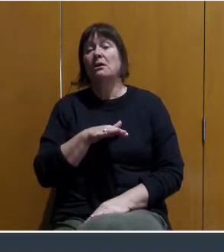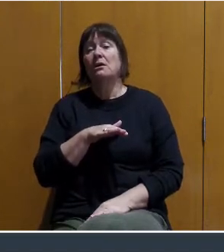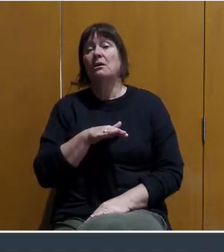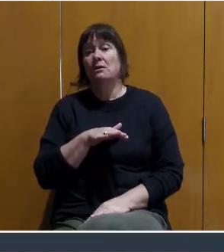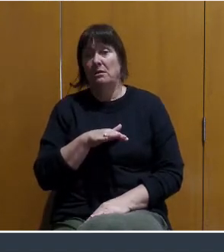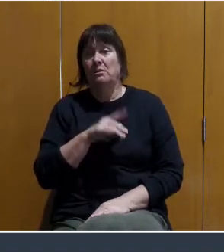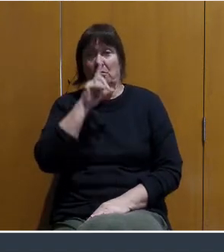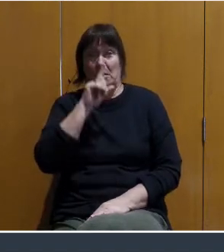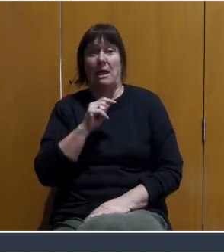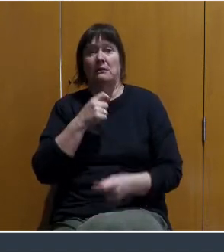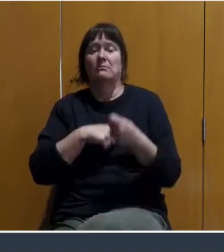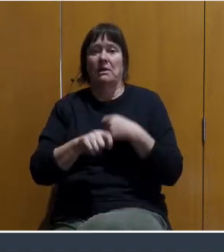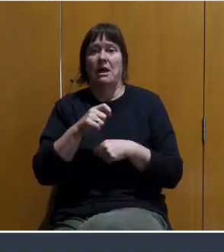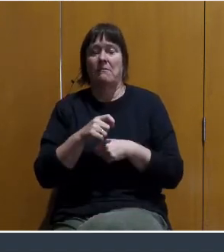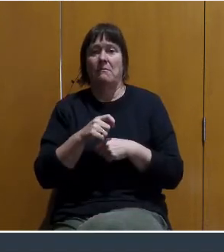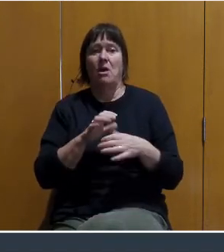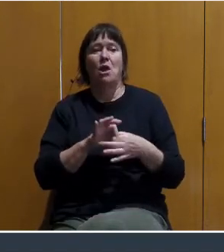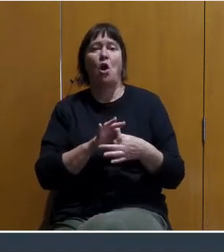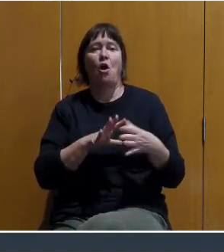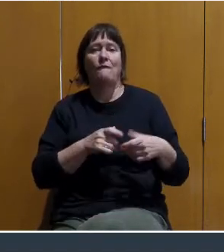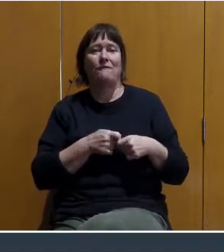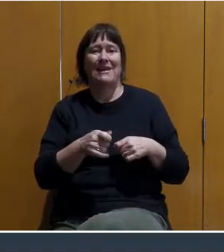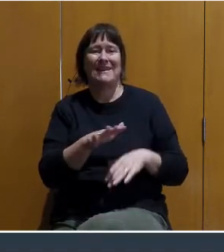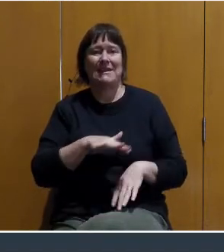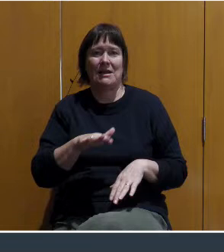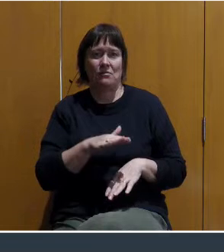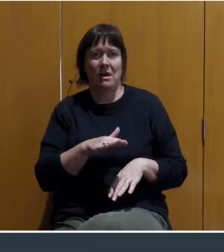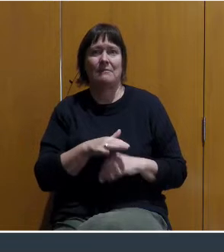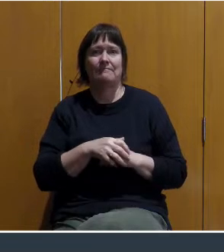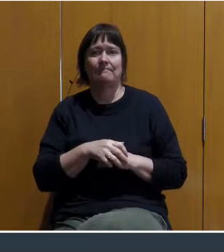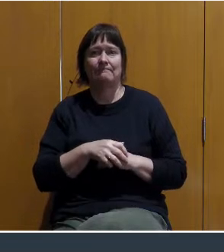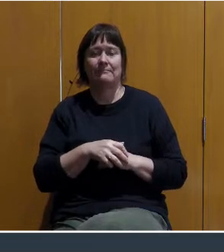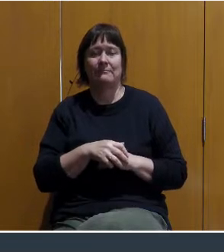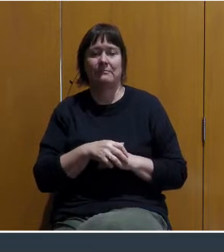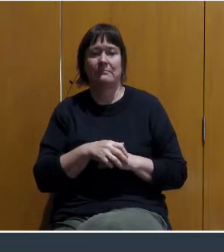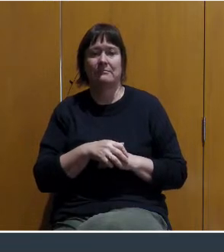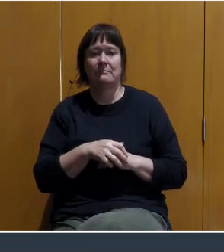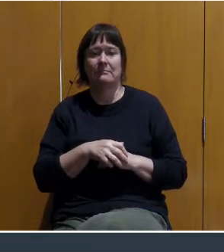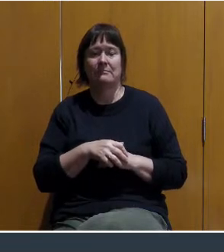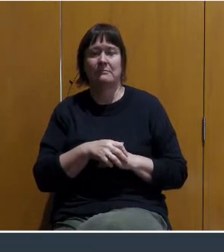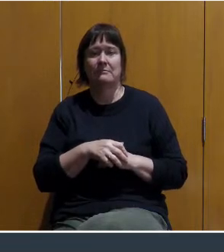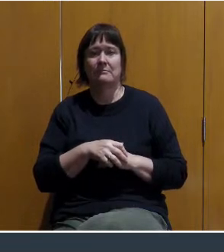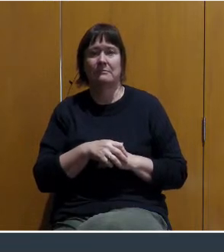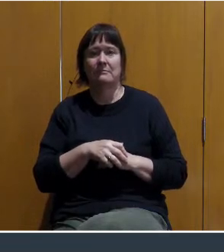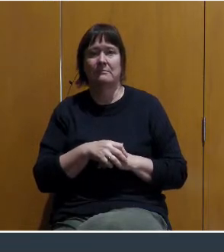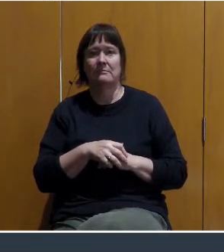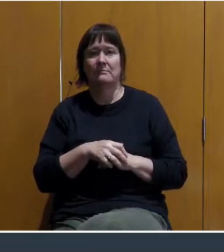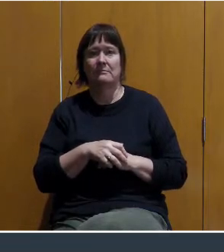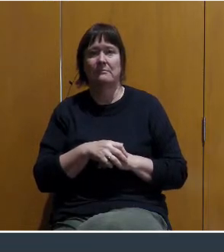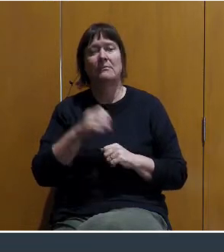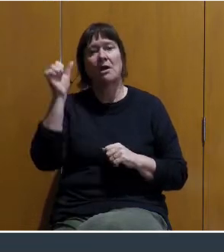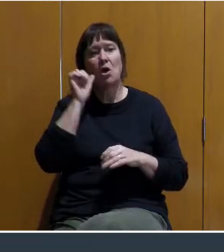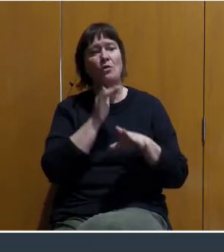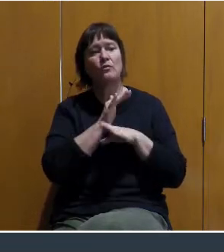being an off-lead area as it's currently widely used. I know it's earmarked for future